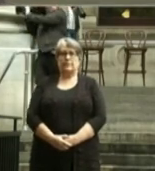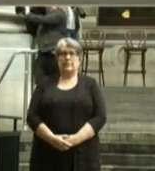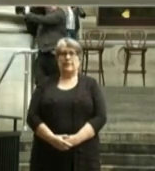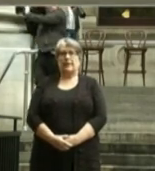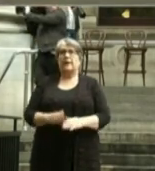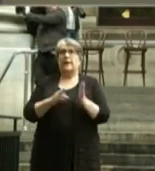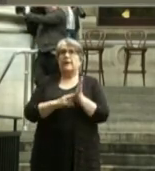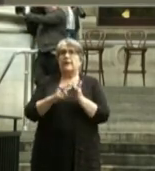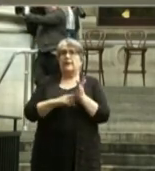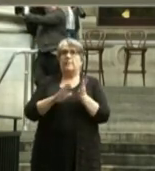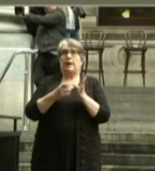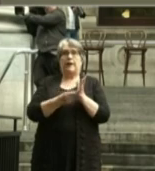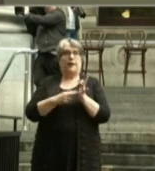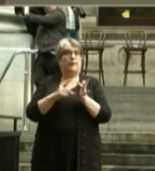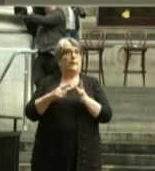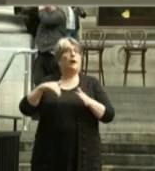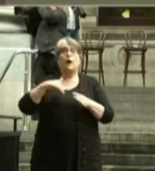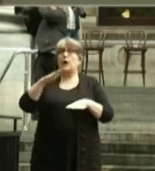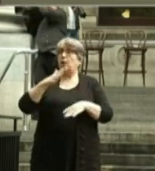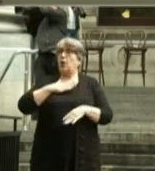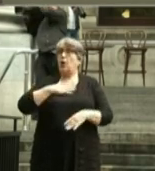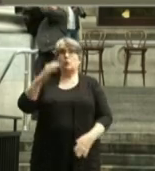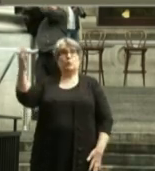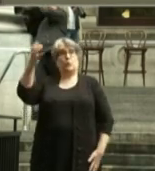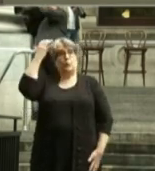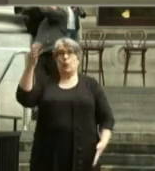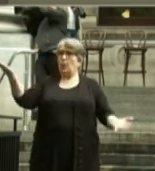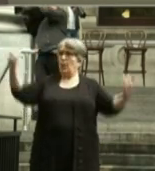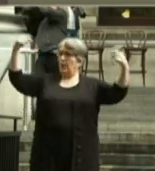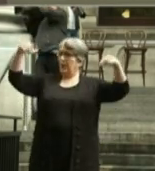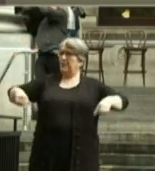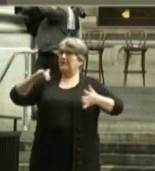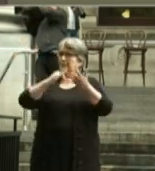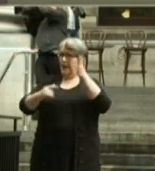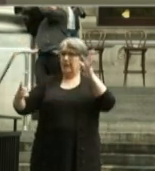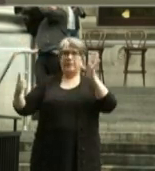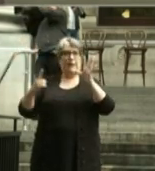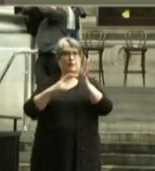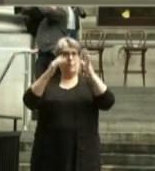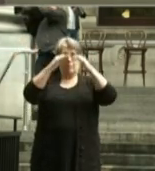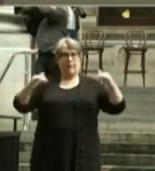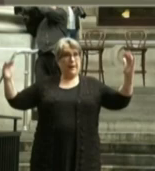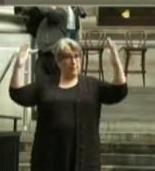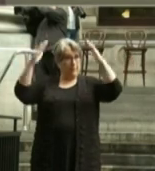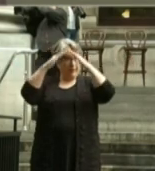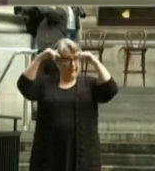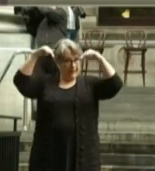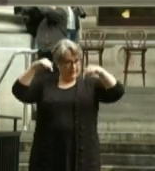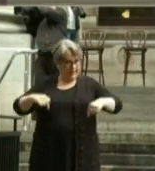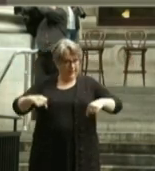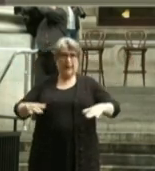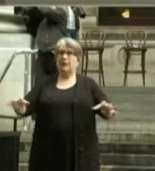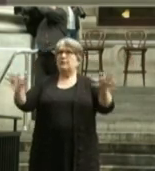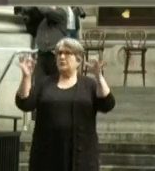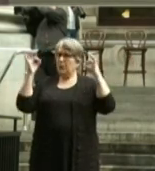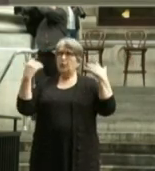Ninamani, ladies and gentlemen, I would now like to officially welcome you all to South Australia's Parliament House on the occasion of this